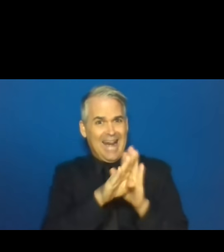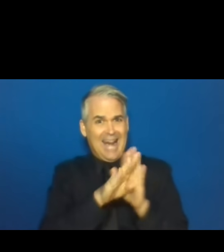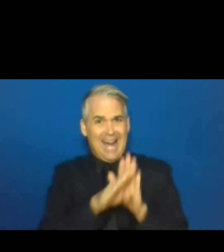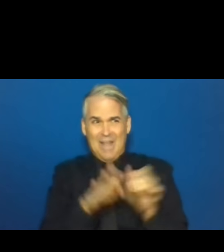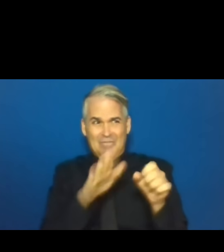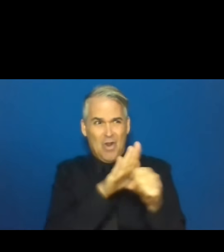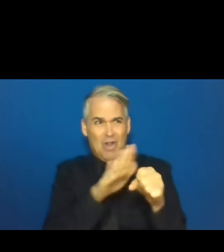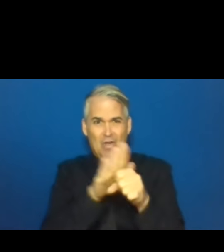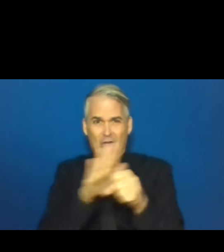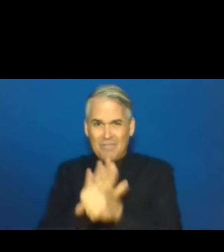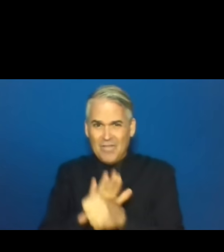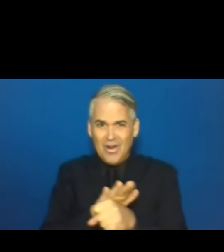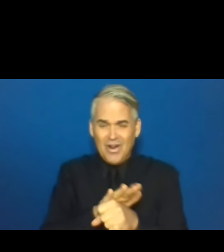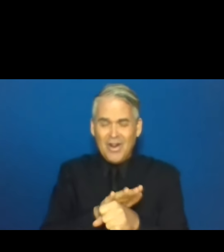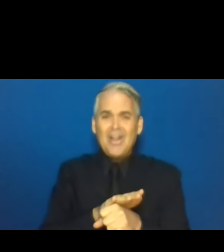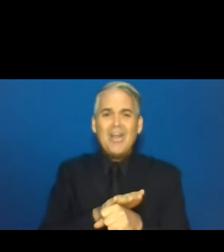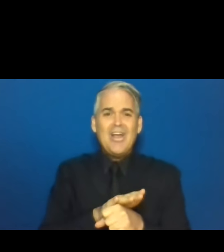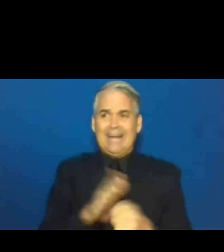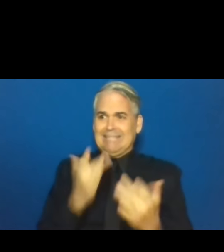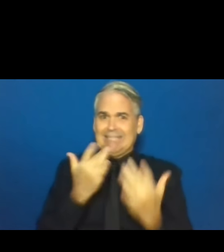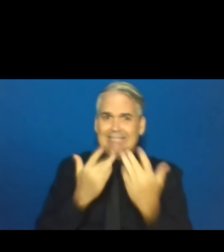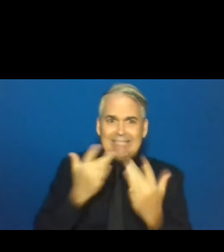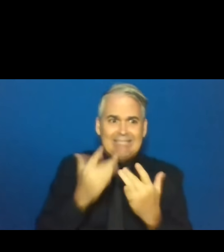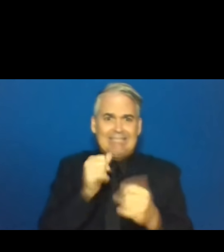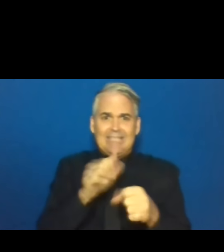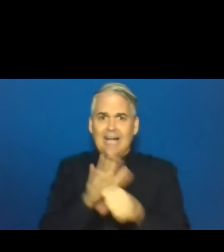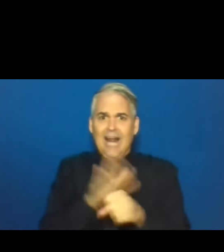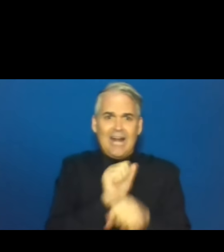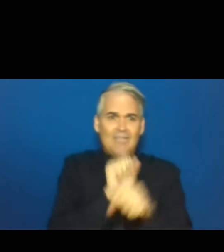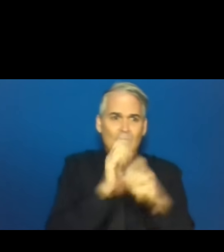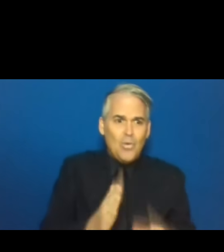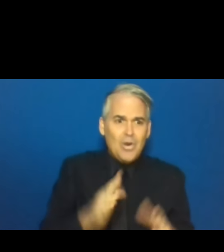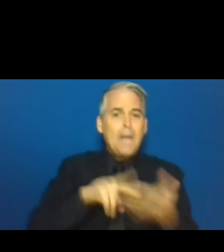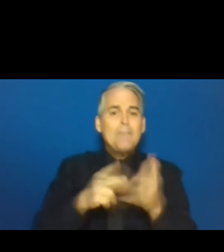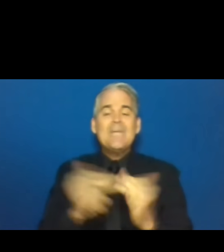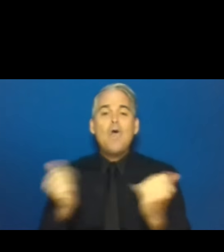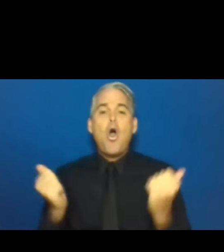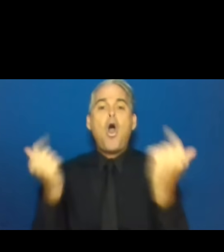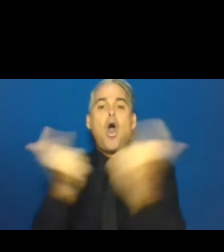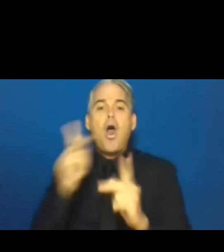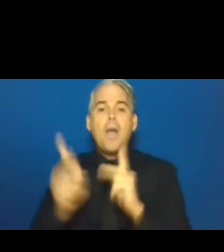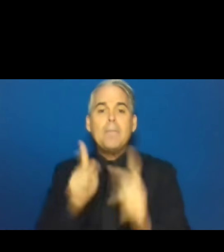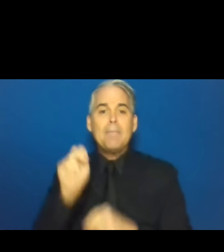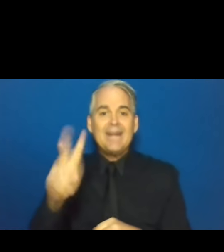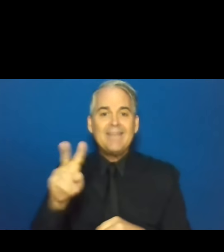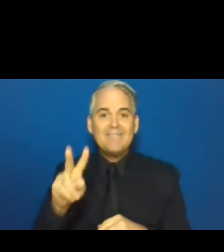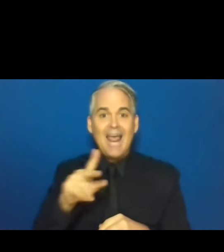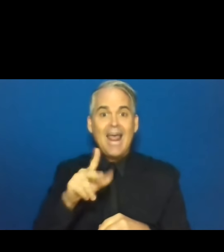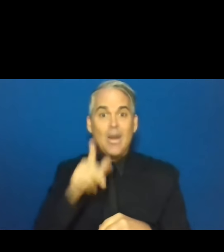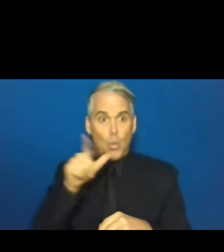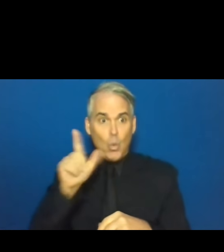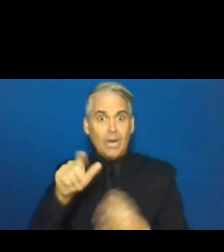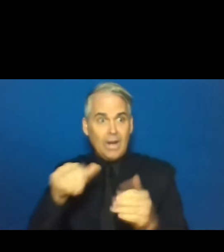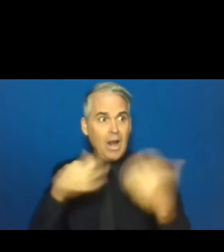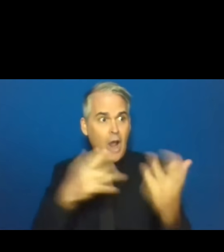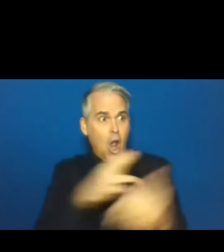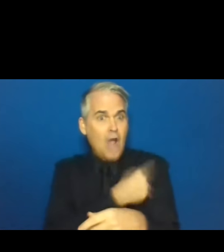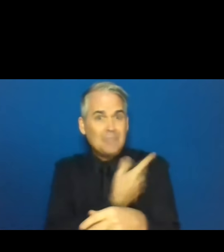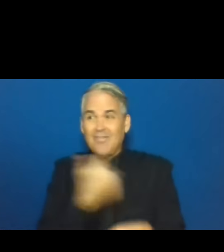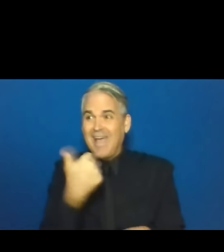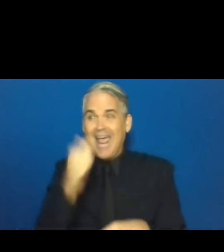means all Nevadans will have limited access to the care they may need. It's not just for COVID. If you